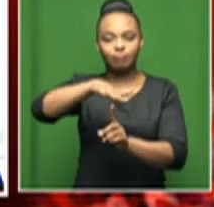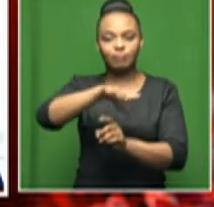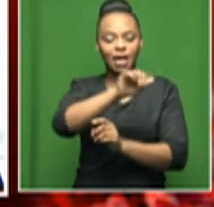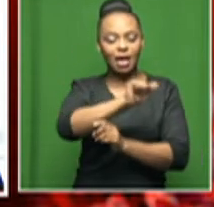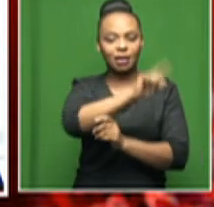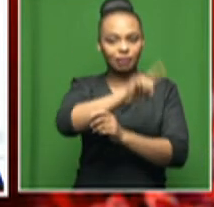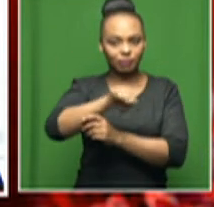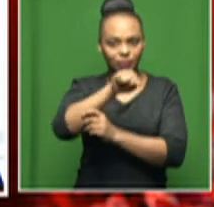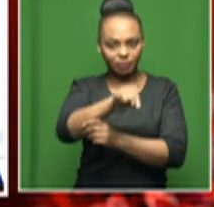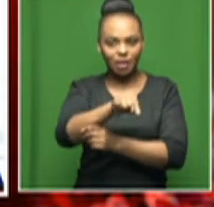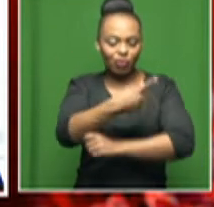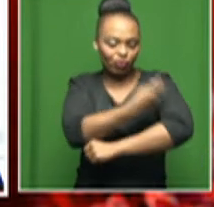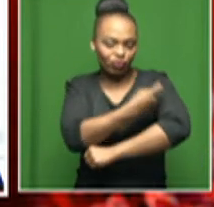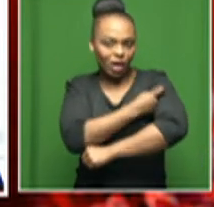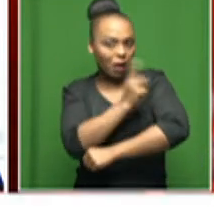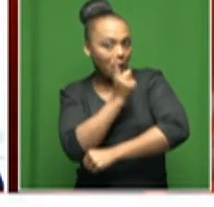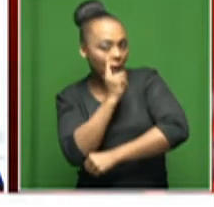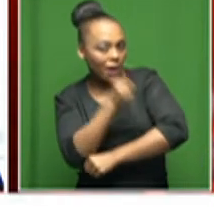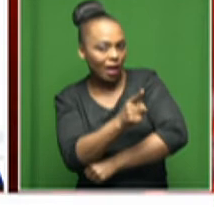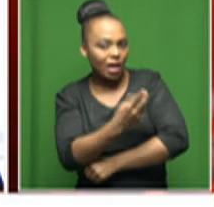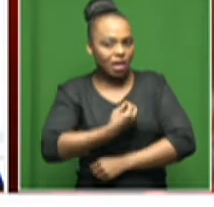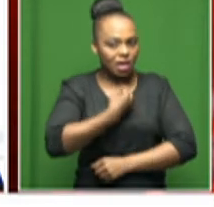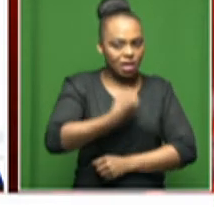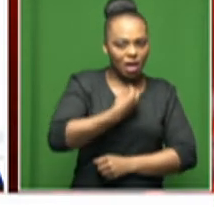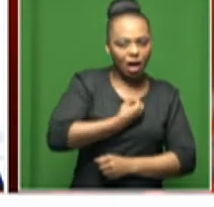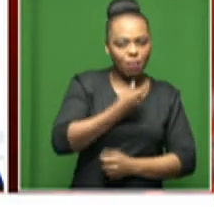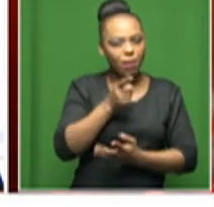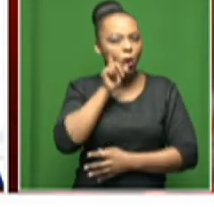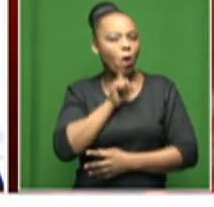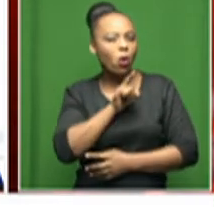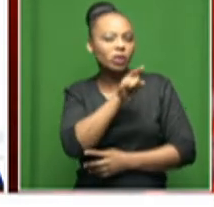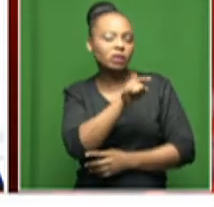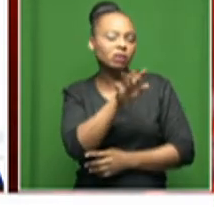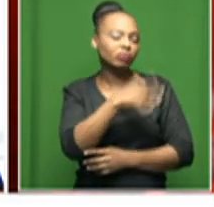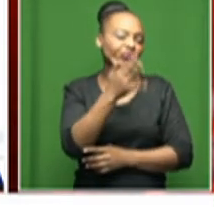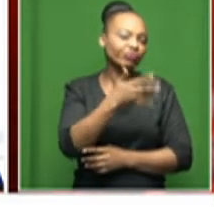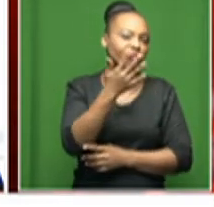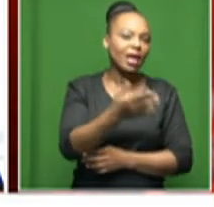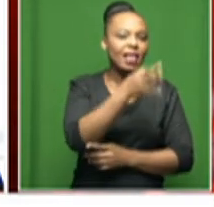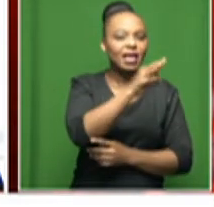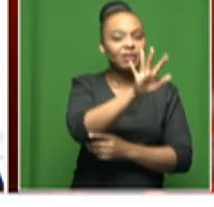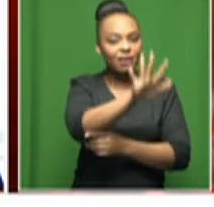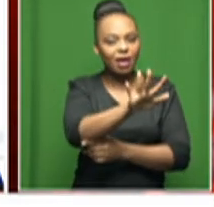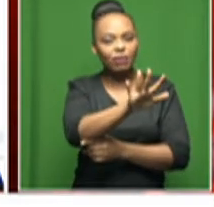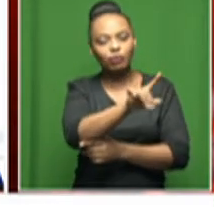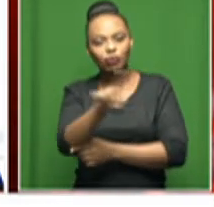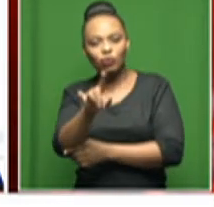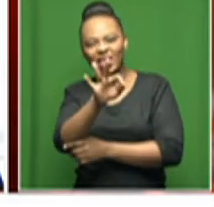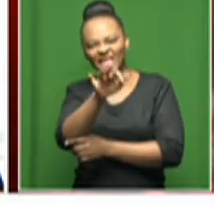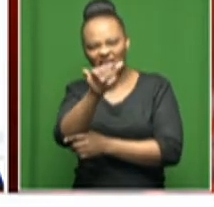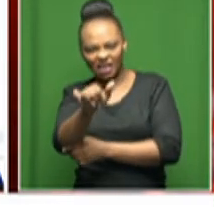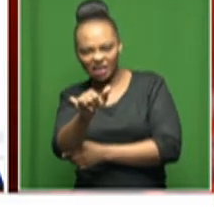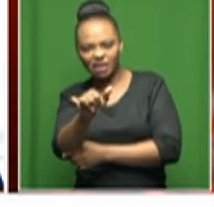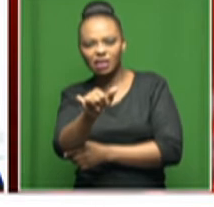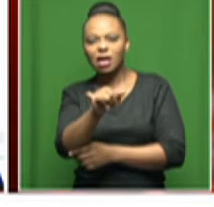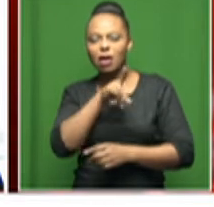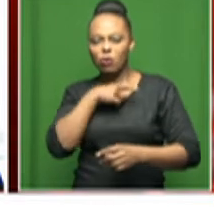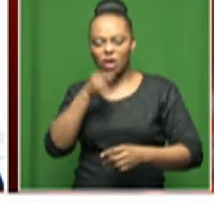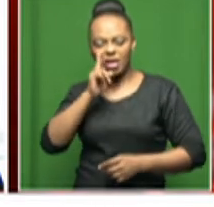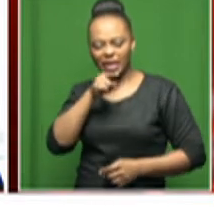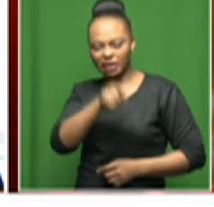vaccine trial, relatively young individuals with a median age of about 35, 36, what we observed